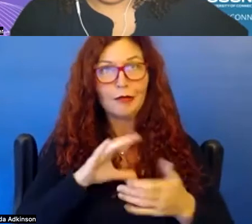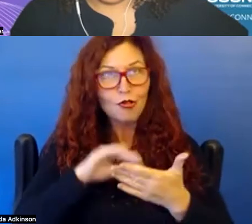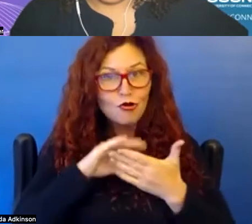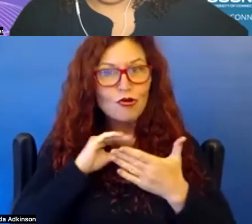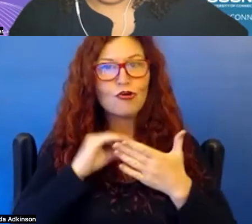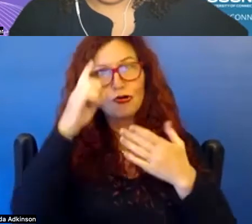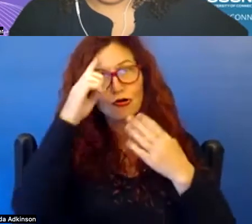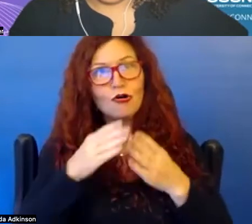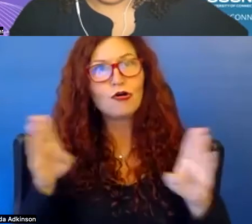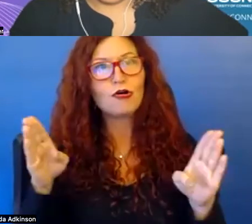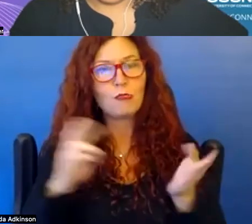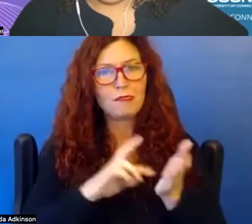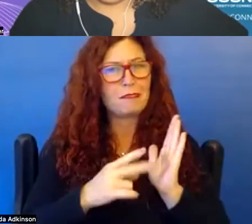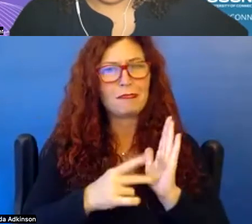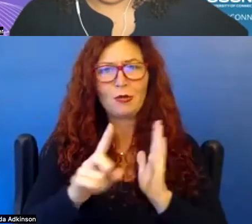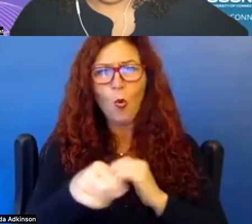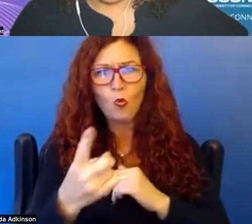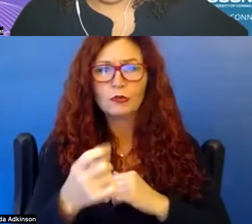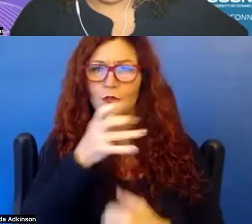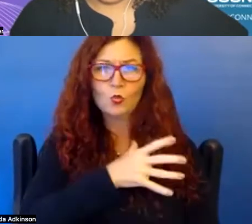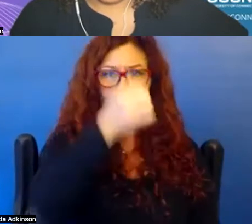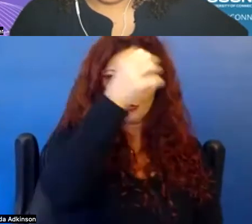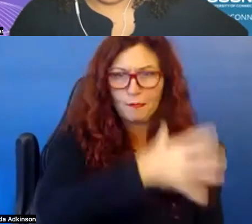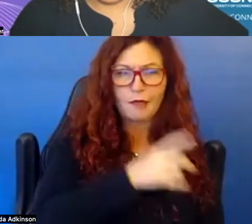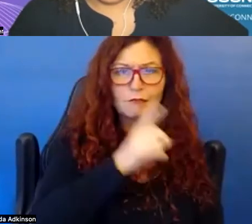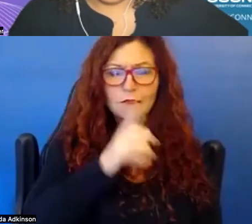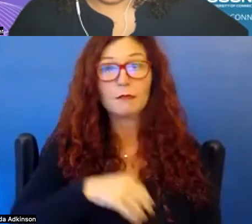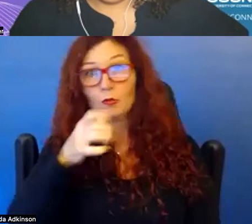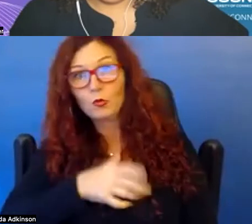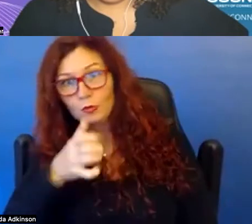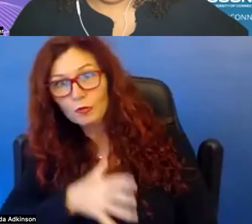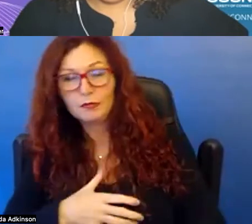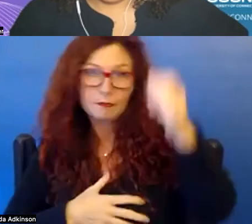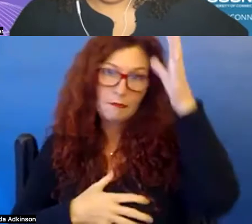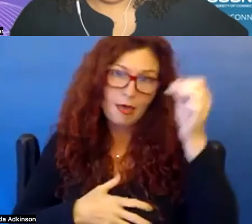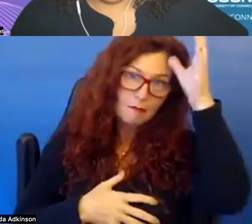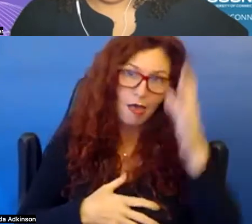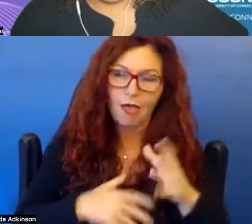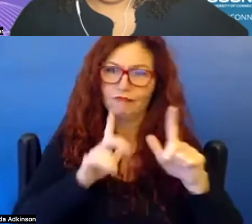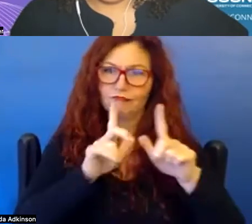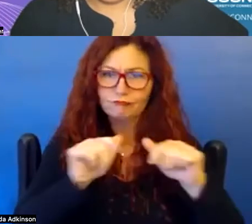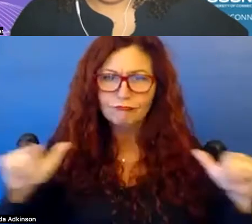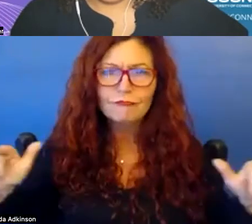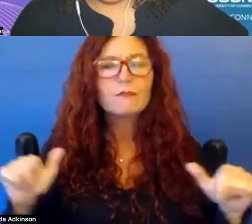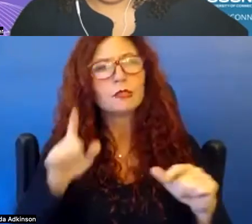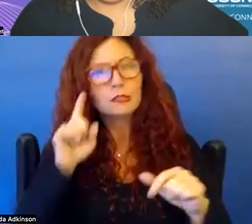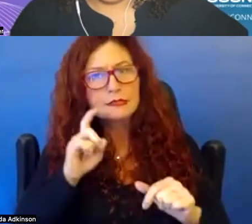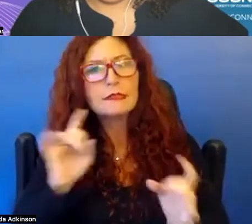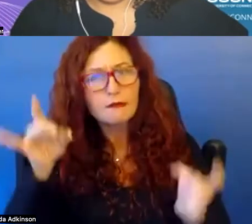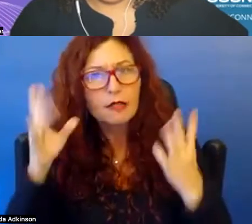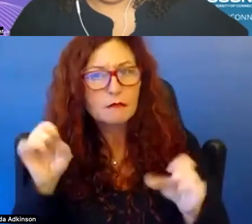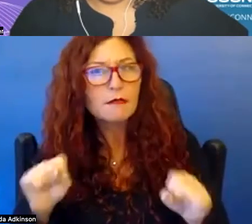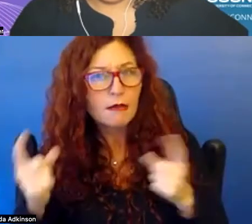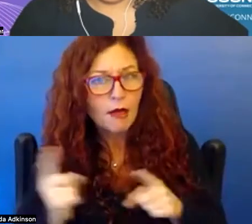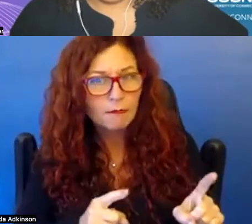sexual violence knows no boundaries. And so then expanded my understanding, my definition, and replicated that in Love